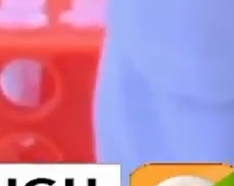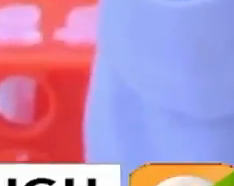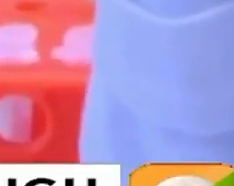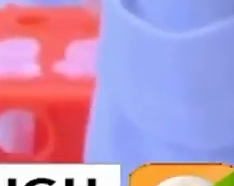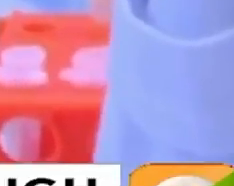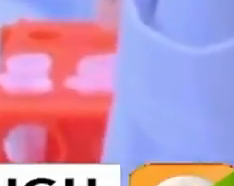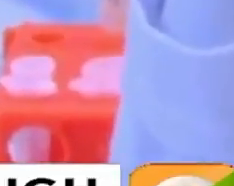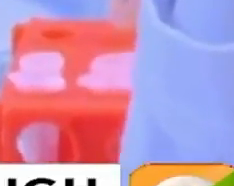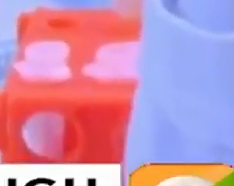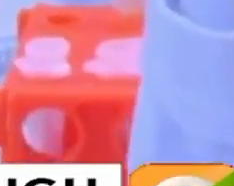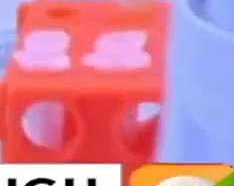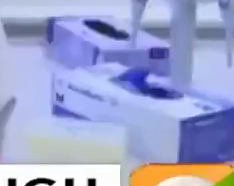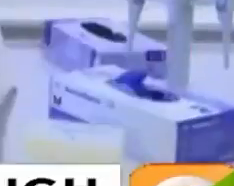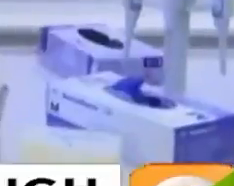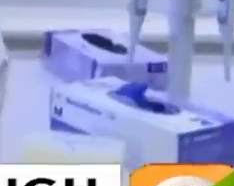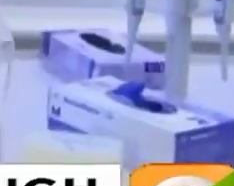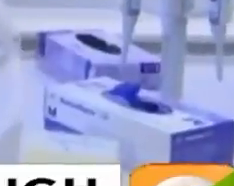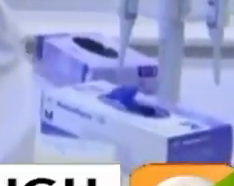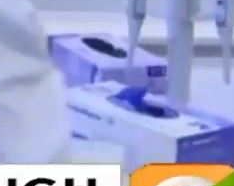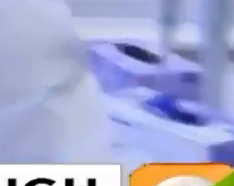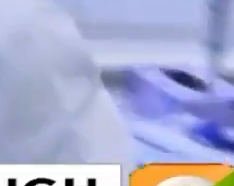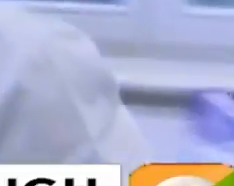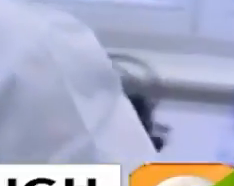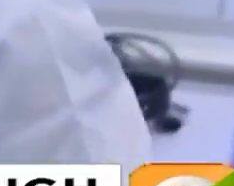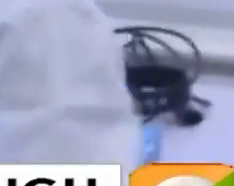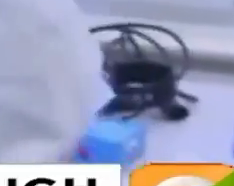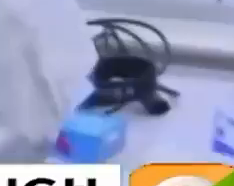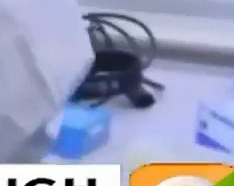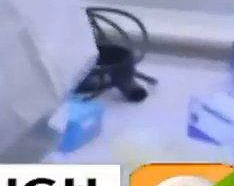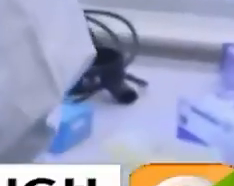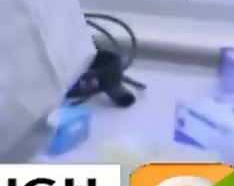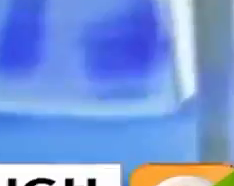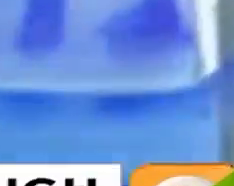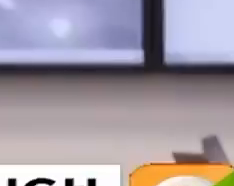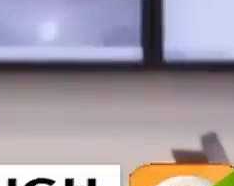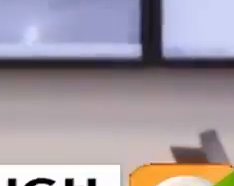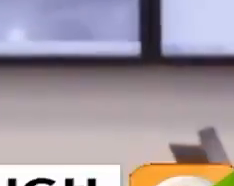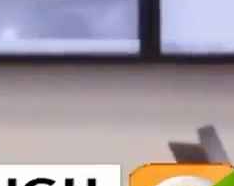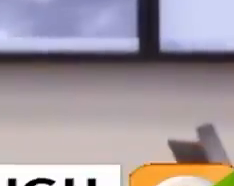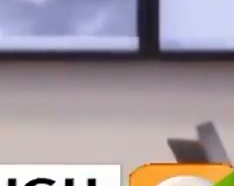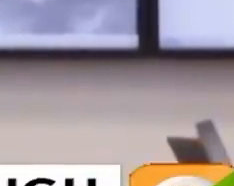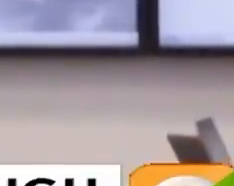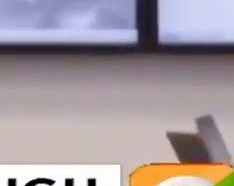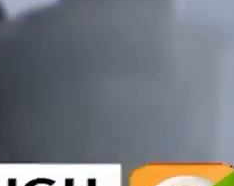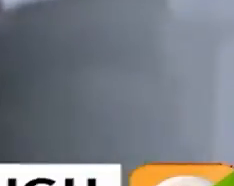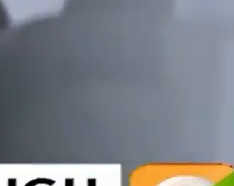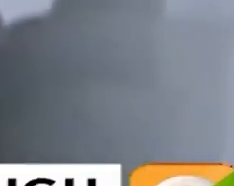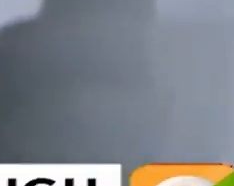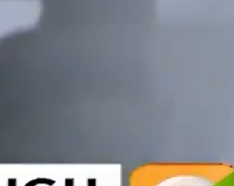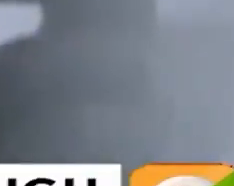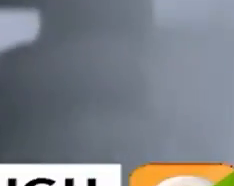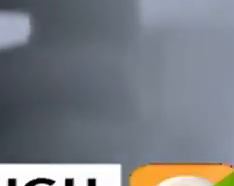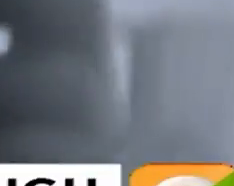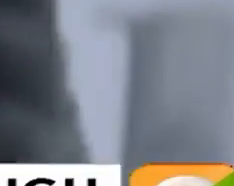There is a glimmer of light at the end of the tunnel, 1 year after the first COVID-19 case was confirmed in Wuhan, China,